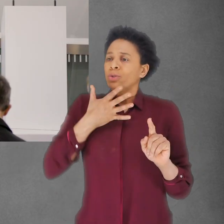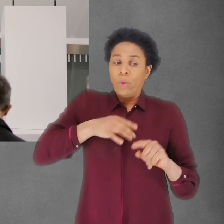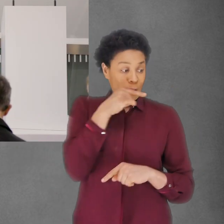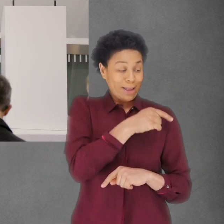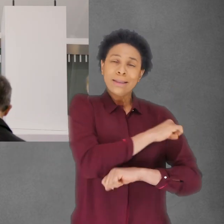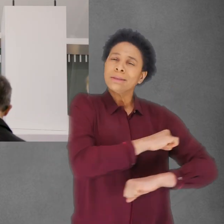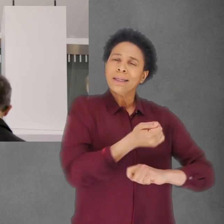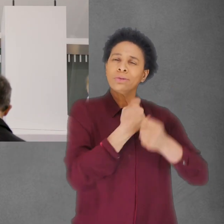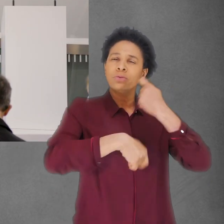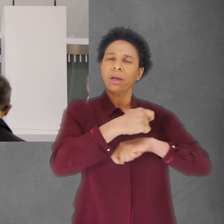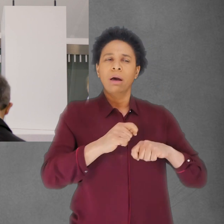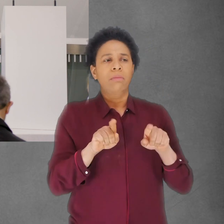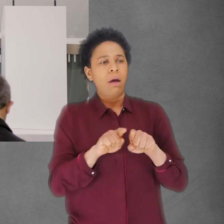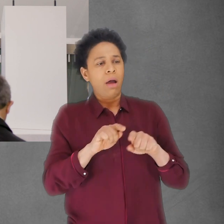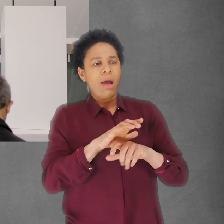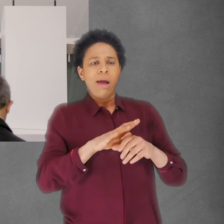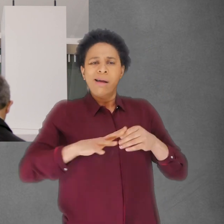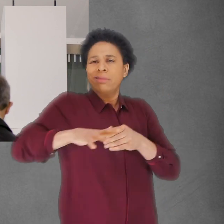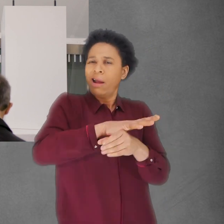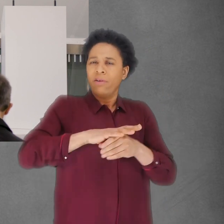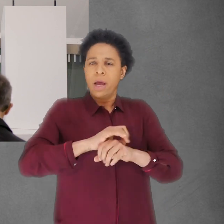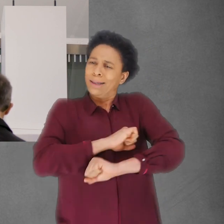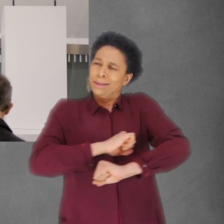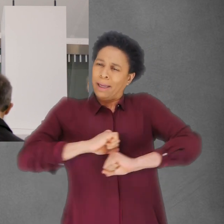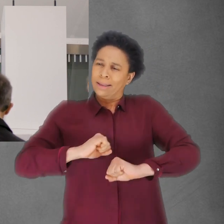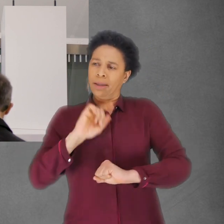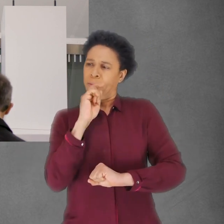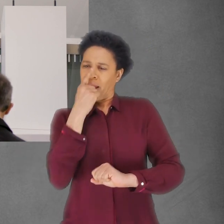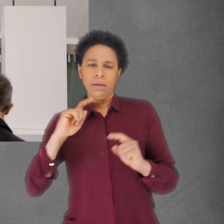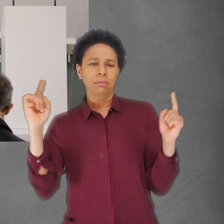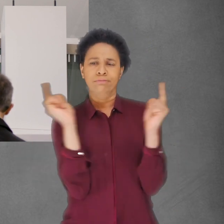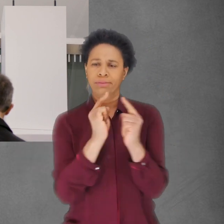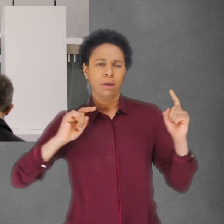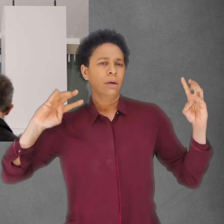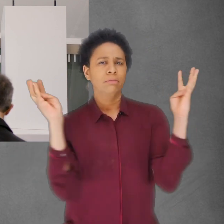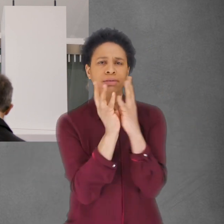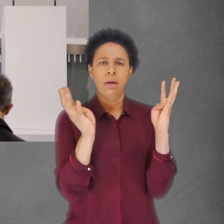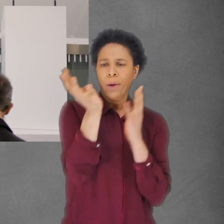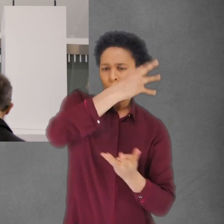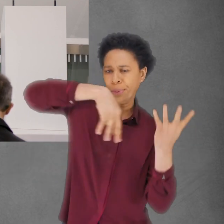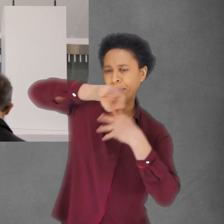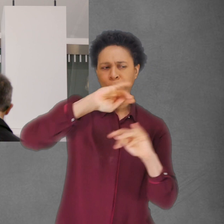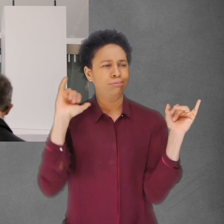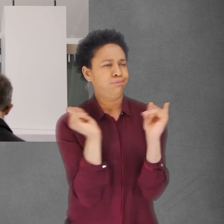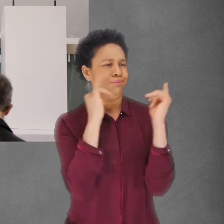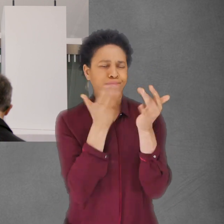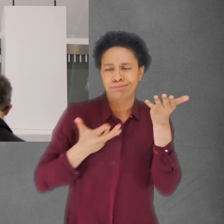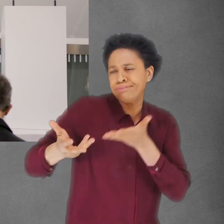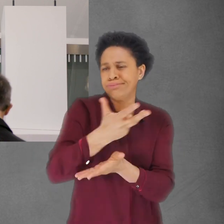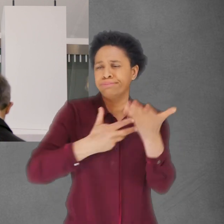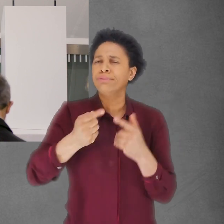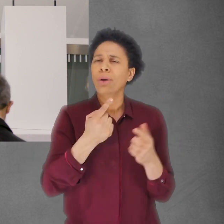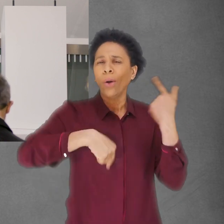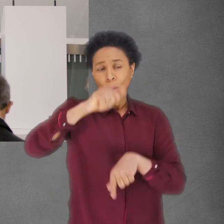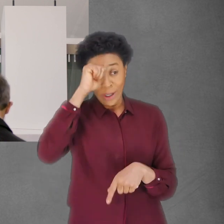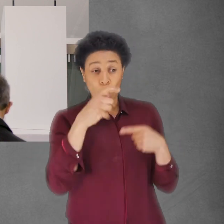you rightly said, is that it becomes a platform to enable different forms of gathering. And as we know, there are the fragments of the pavilion located